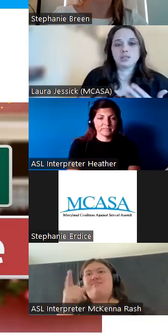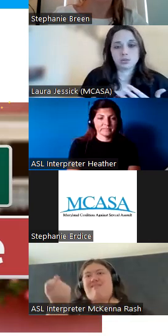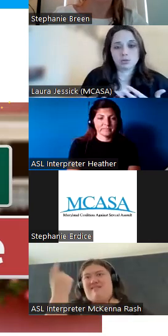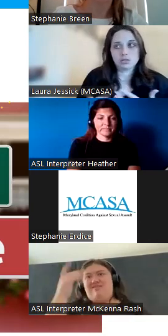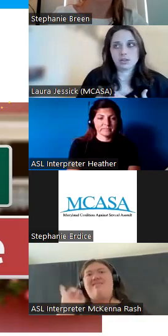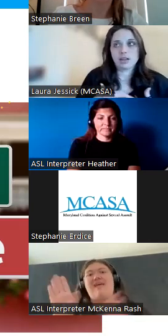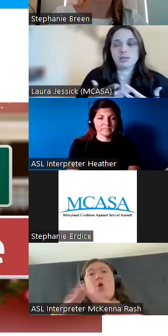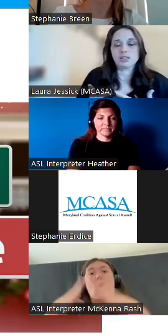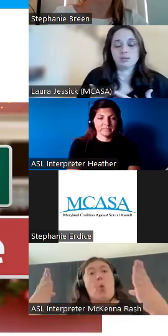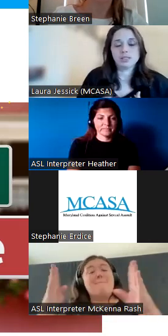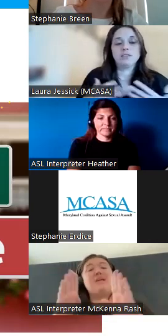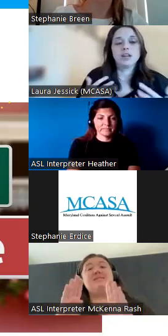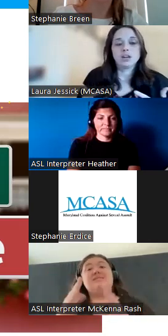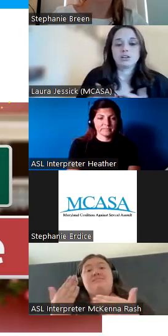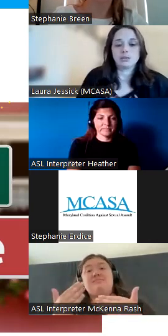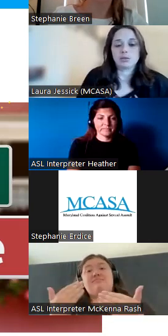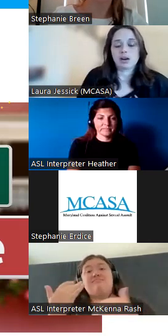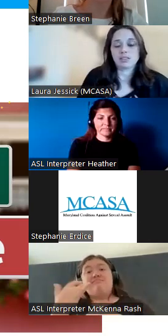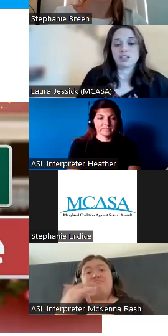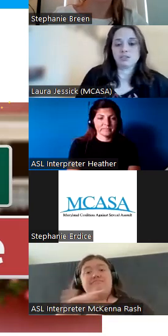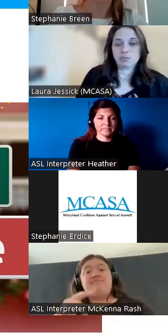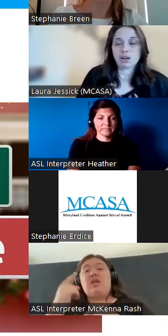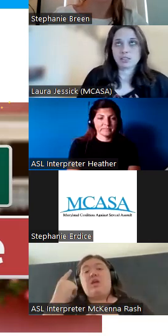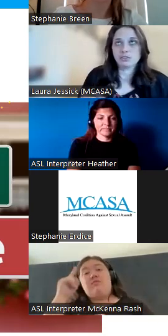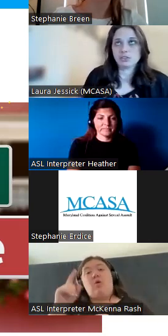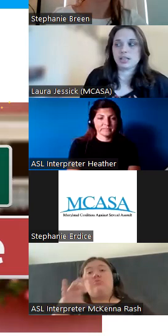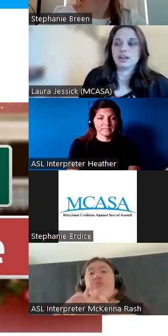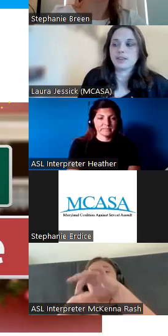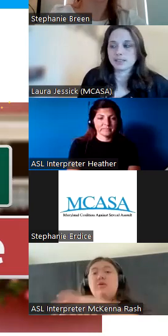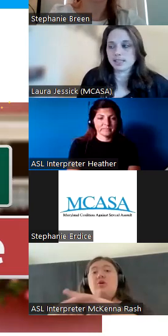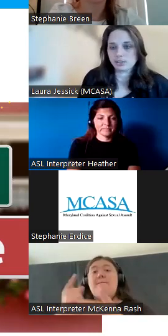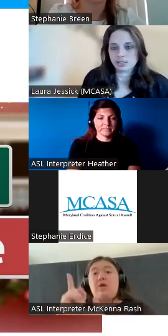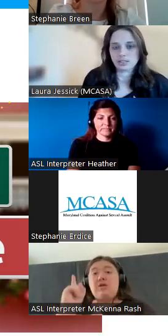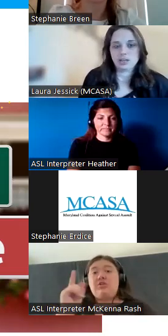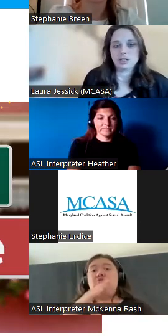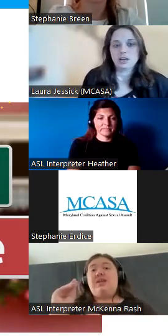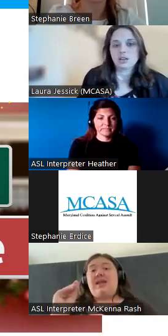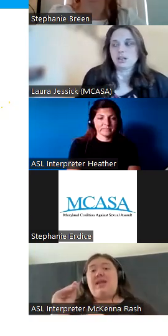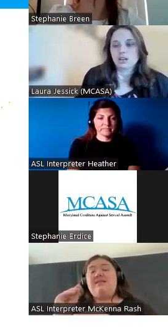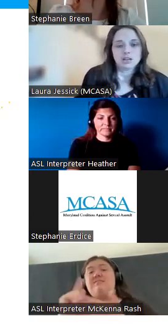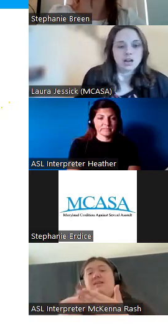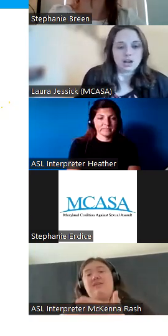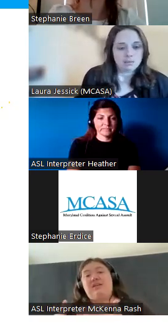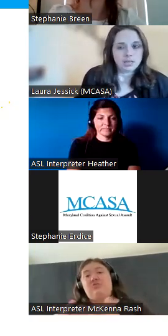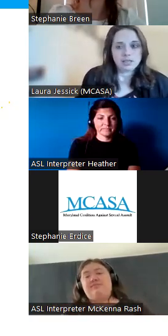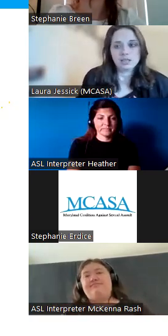that opens doors for them in terms of criminal prosecution and investigation.